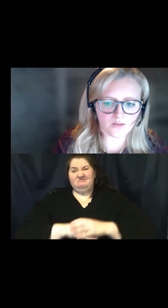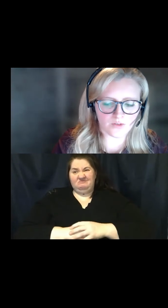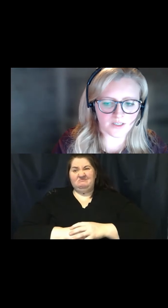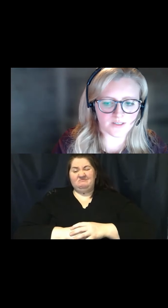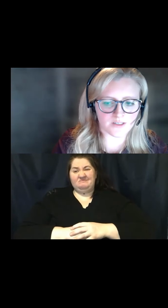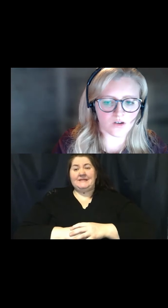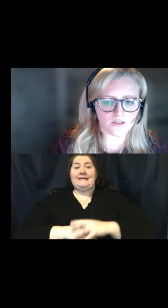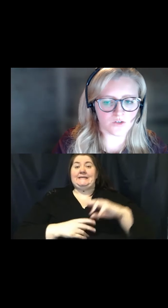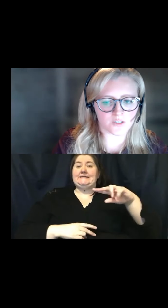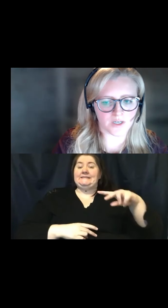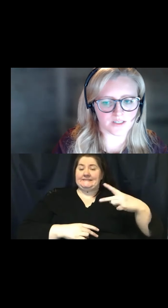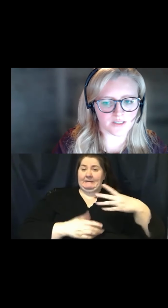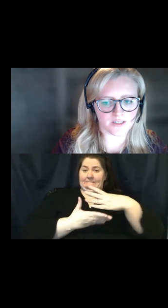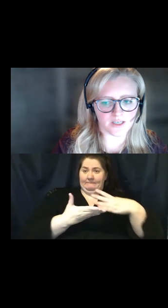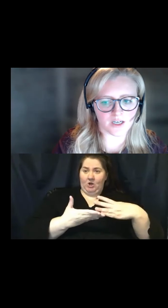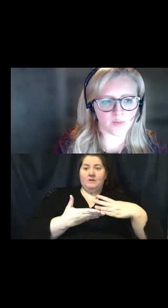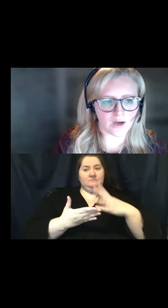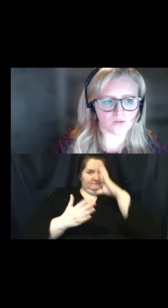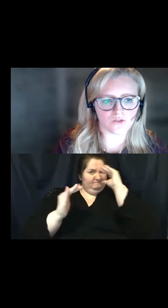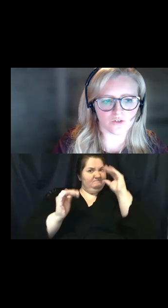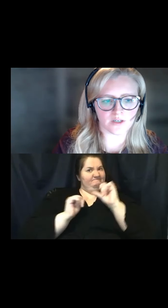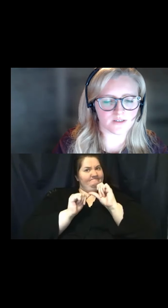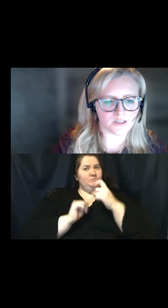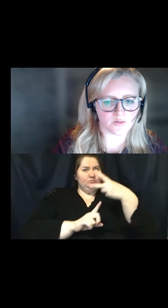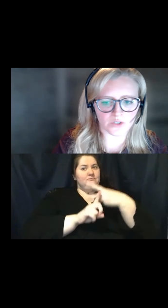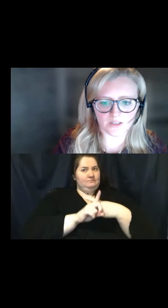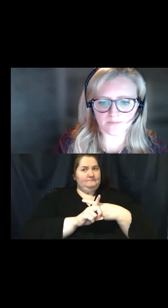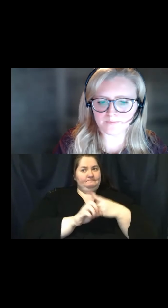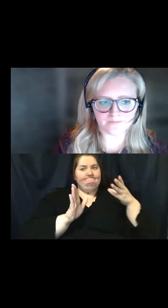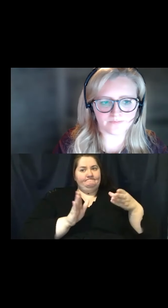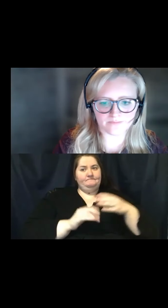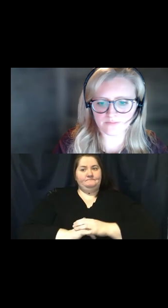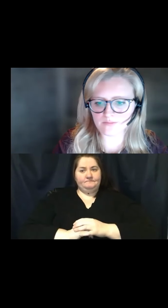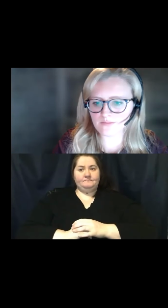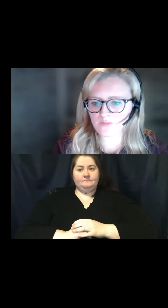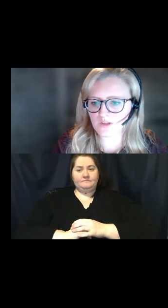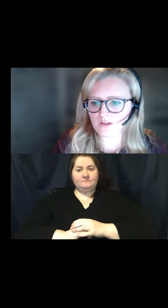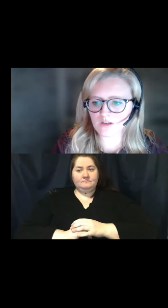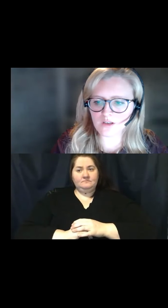The second phase is also expected to take about 2 months to complete.